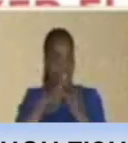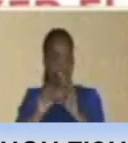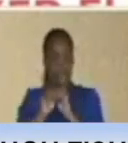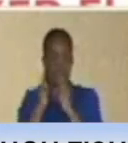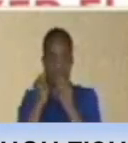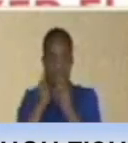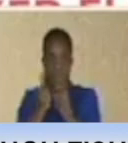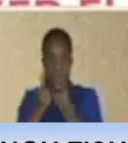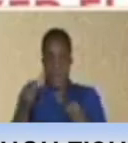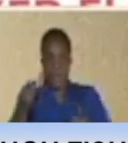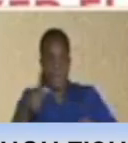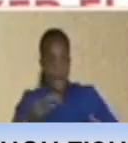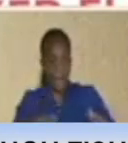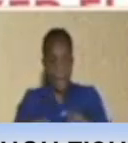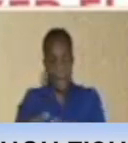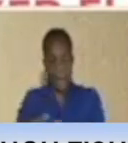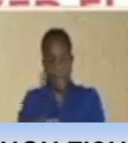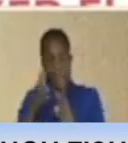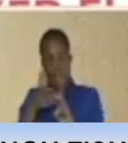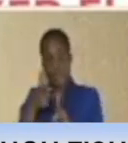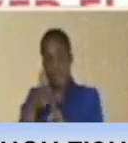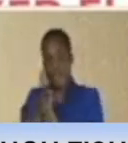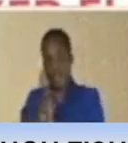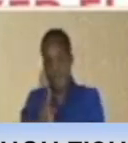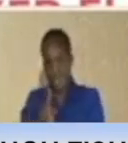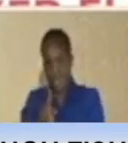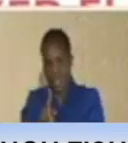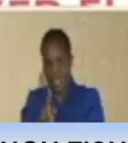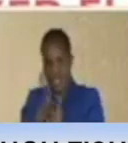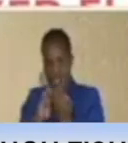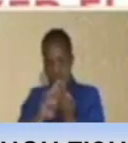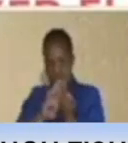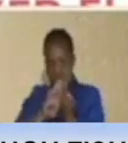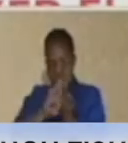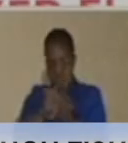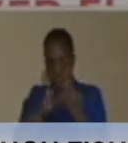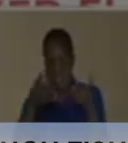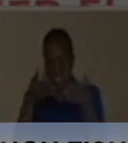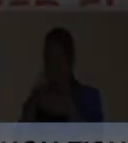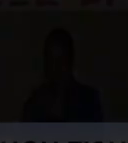with a view to preventing any further abuse.